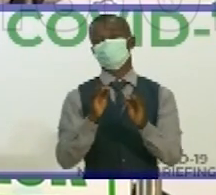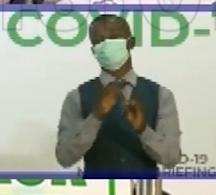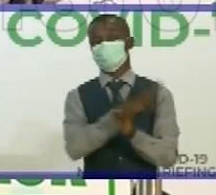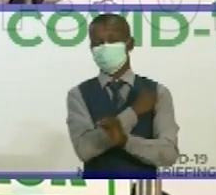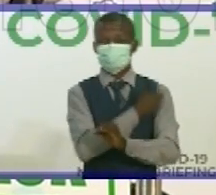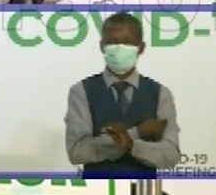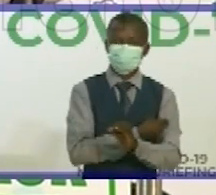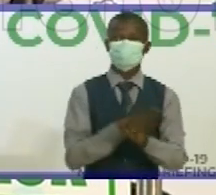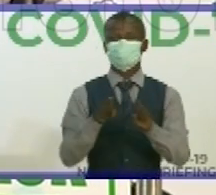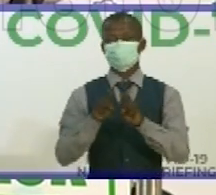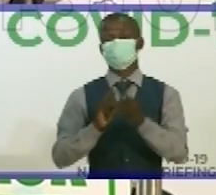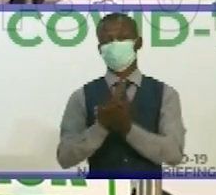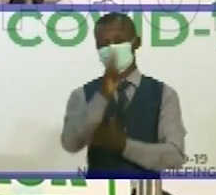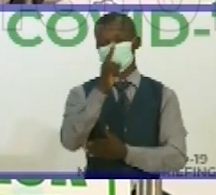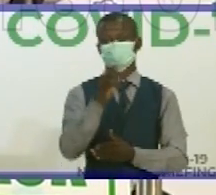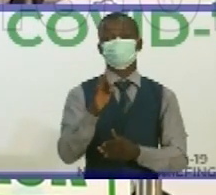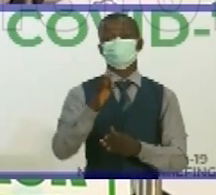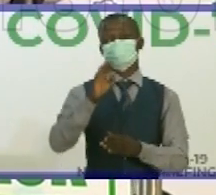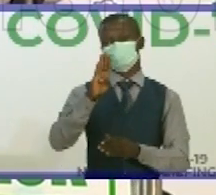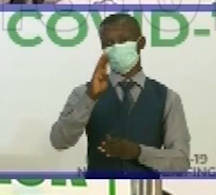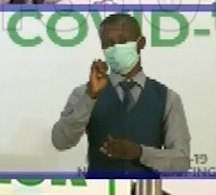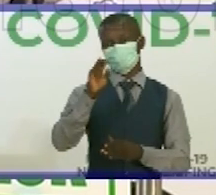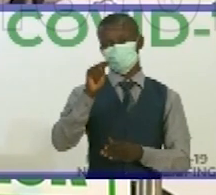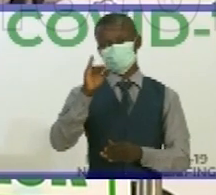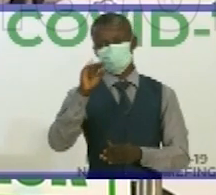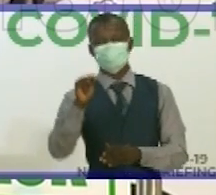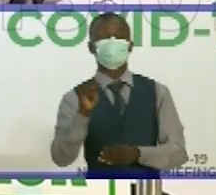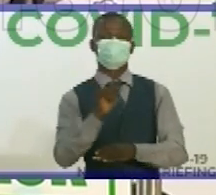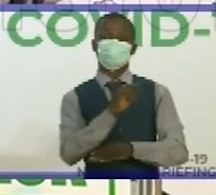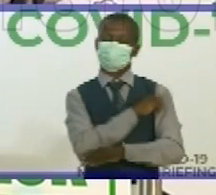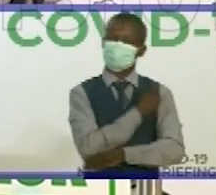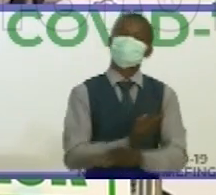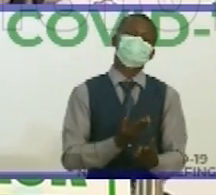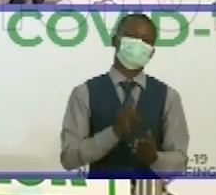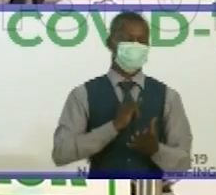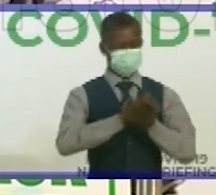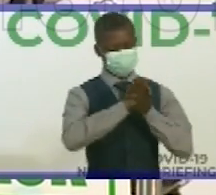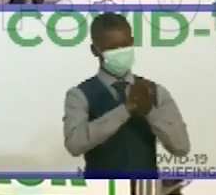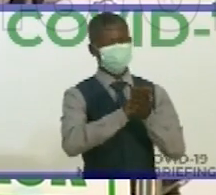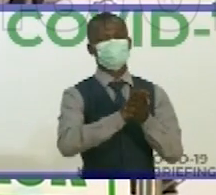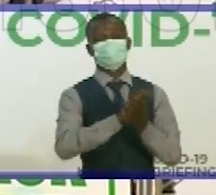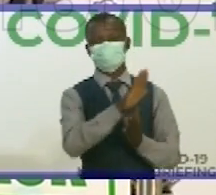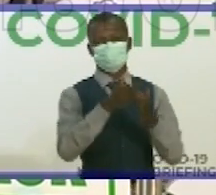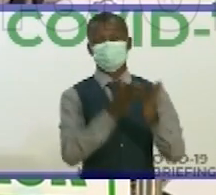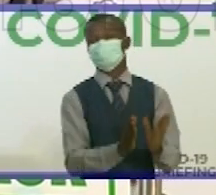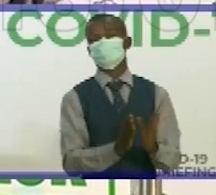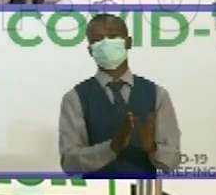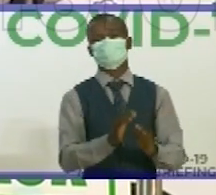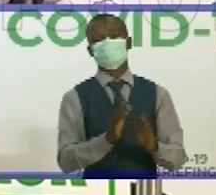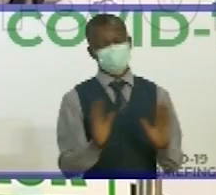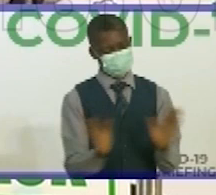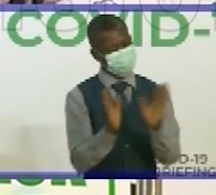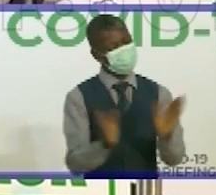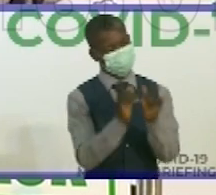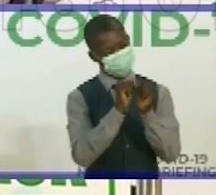Hospital. I commend the CMDs of these hospitals and urge them to strive even higher for